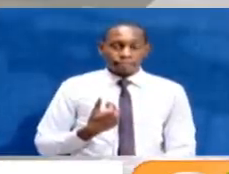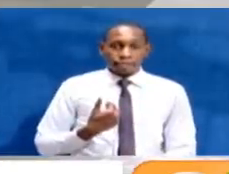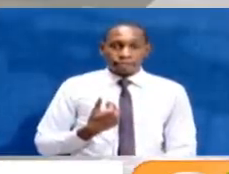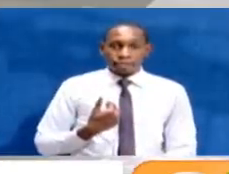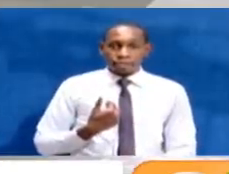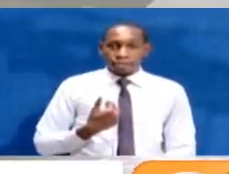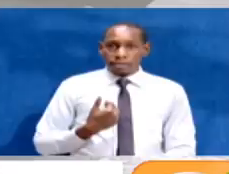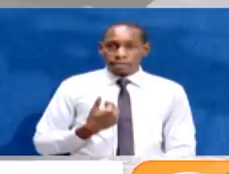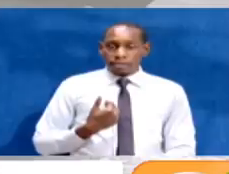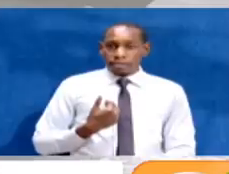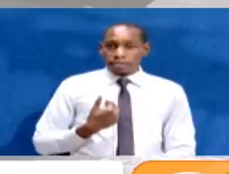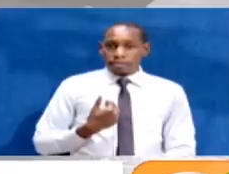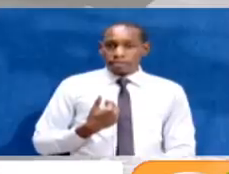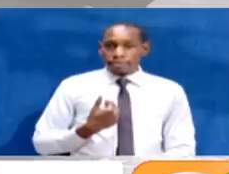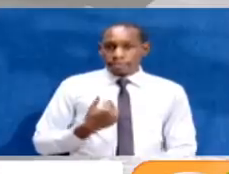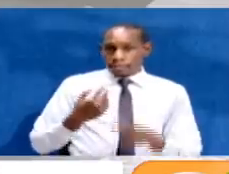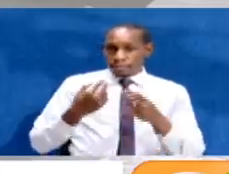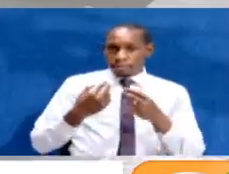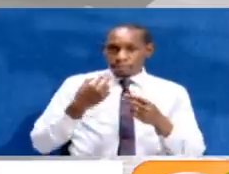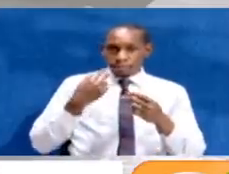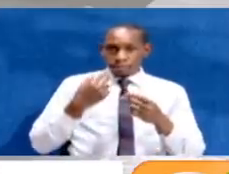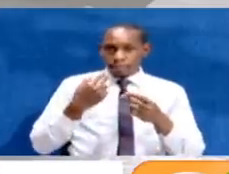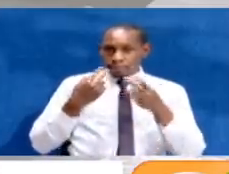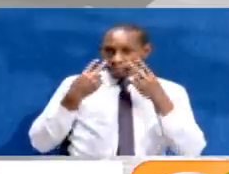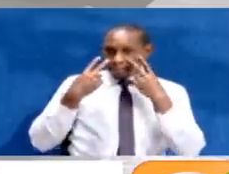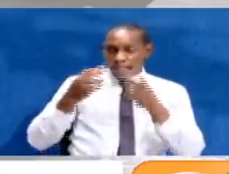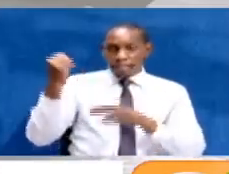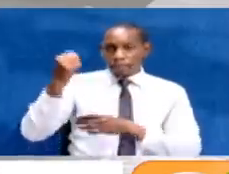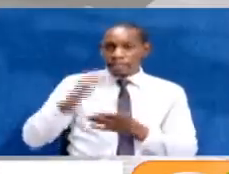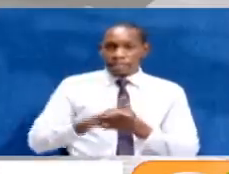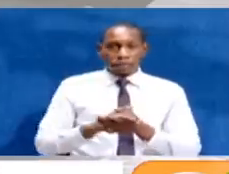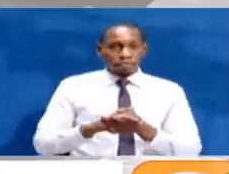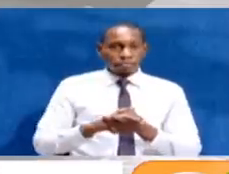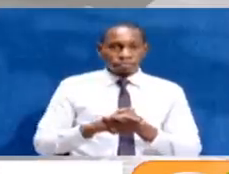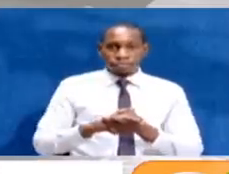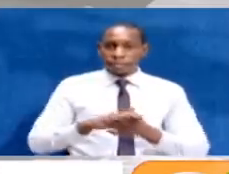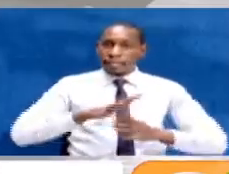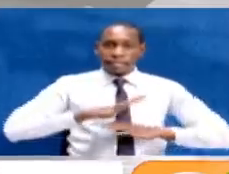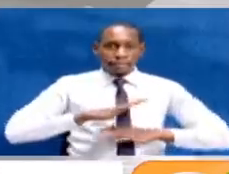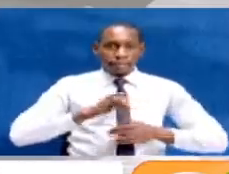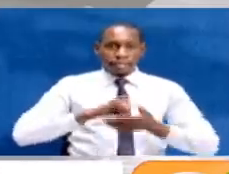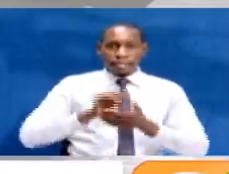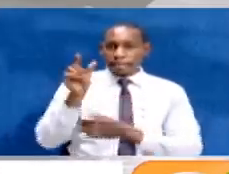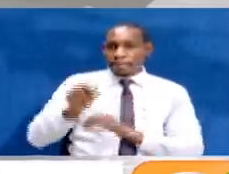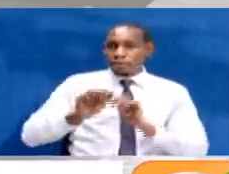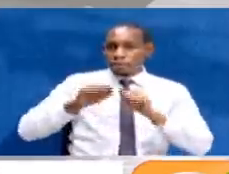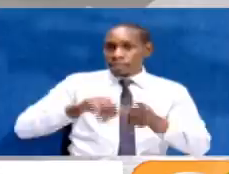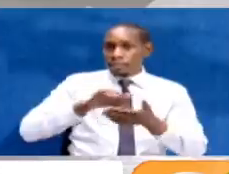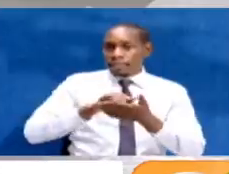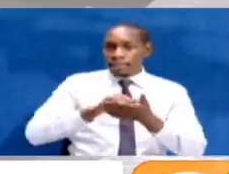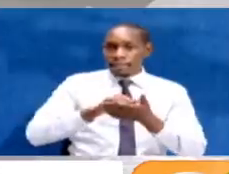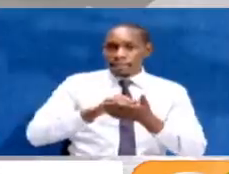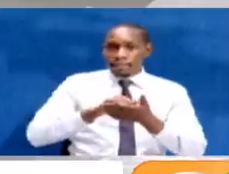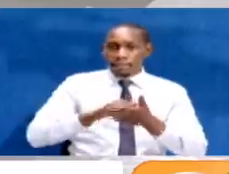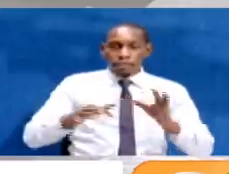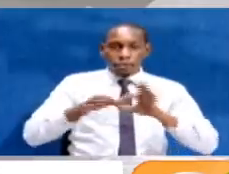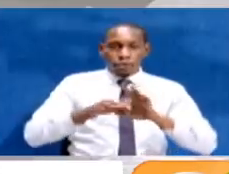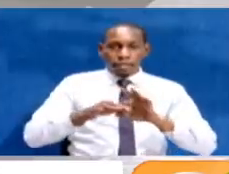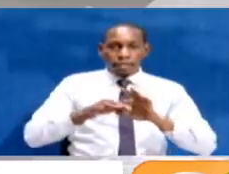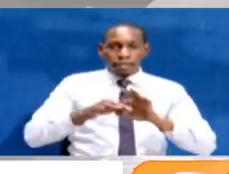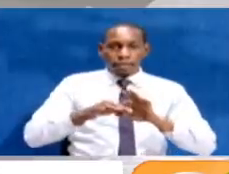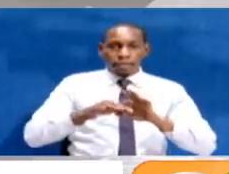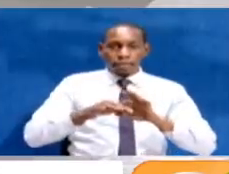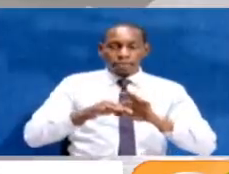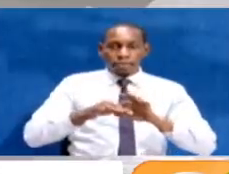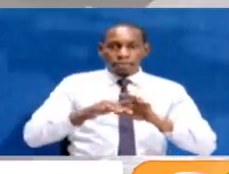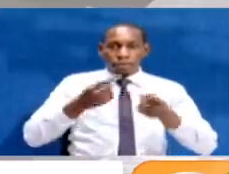it, seems to, as you said, convenience. Politics is convenience. Who is the person who I can be with to be able to go to the